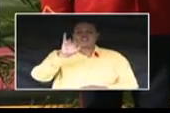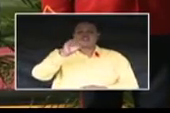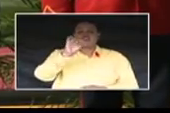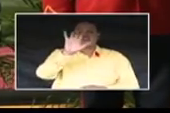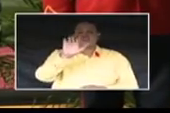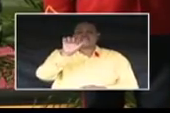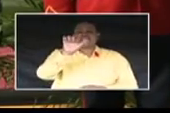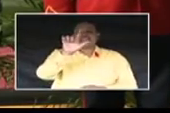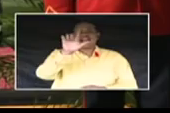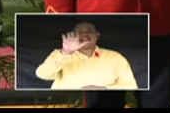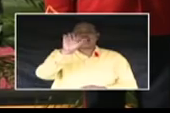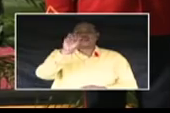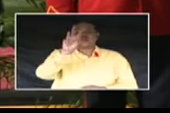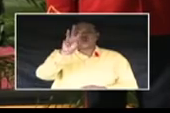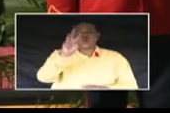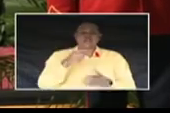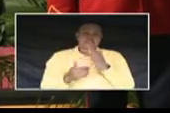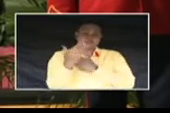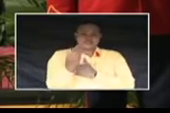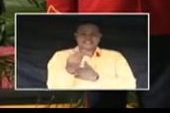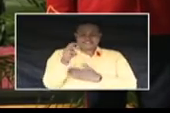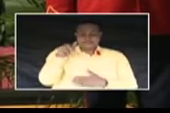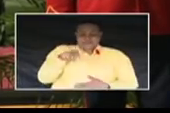Glasgow this morning.